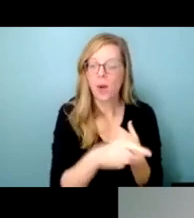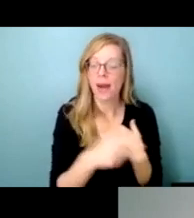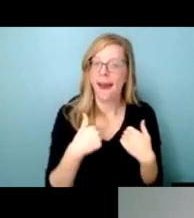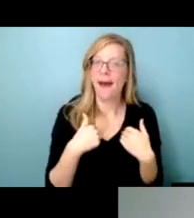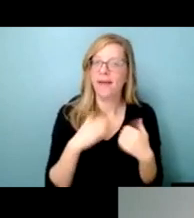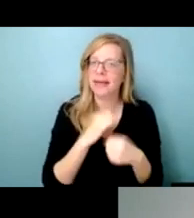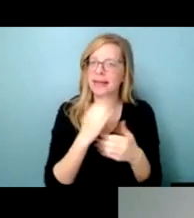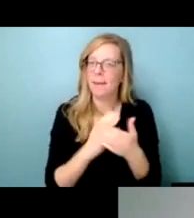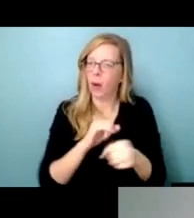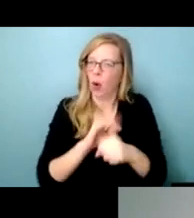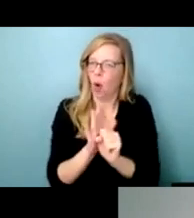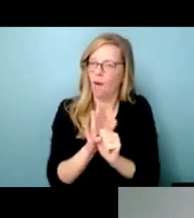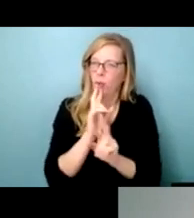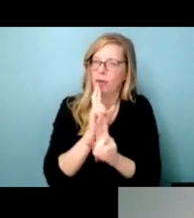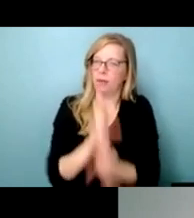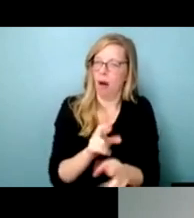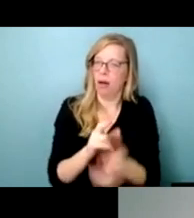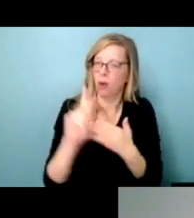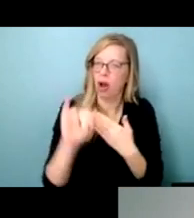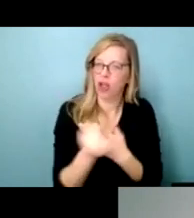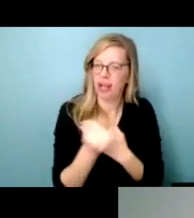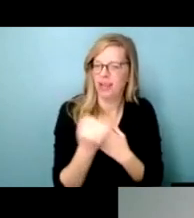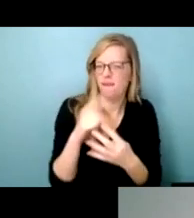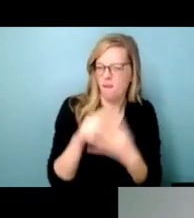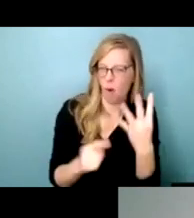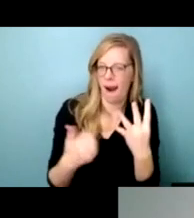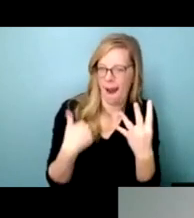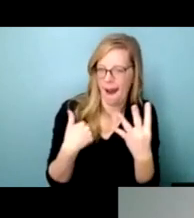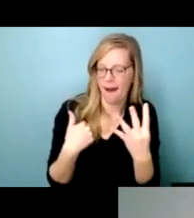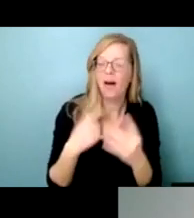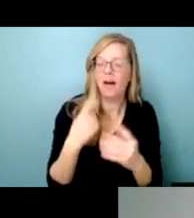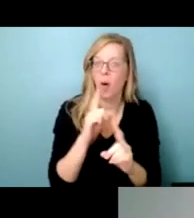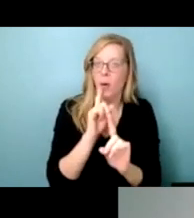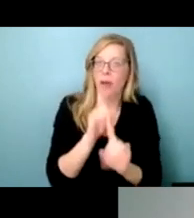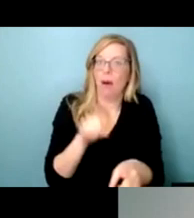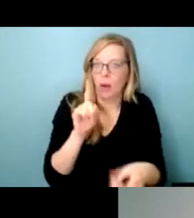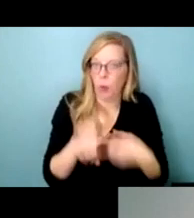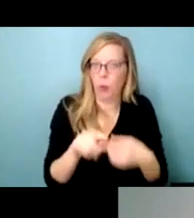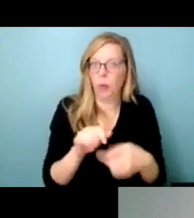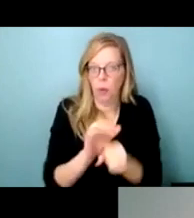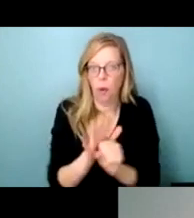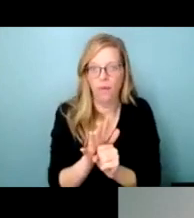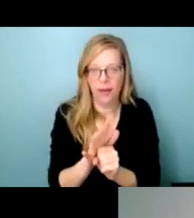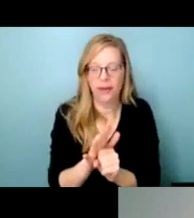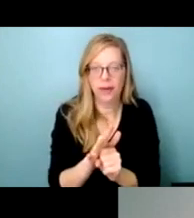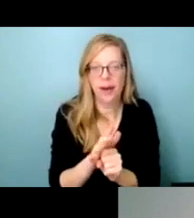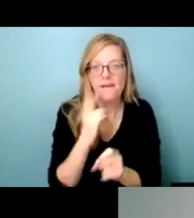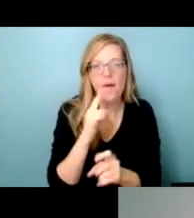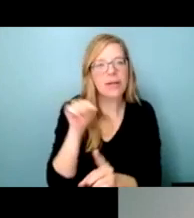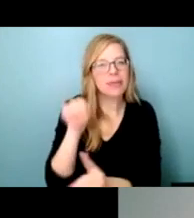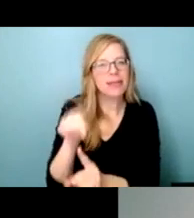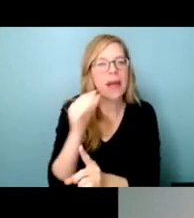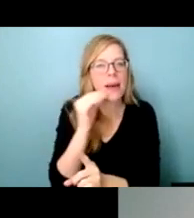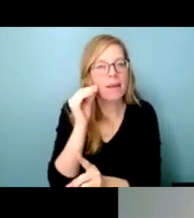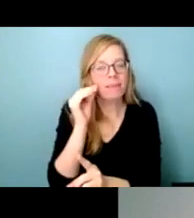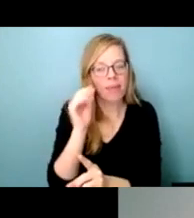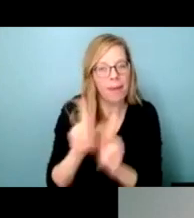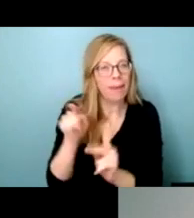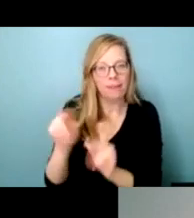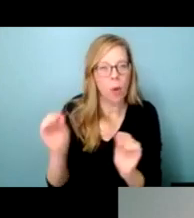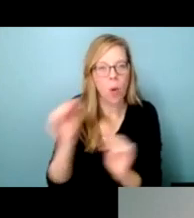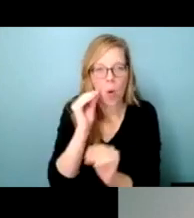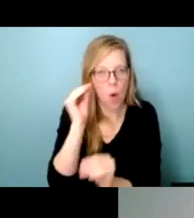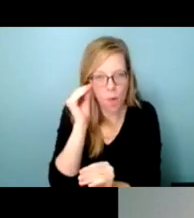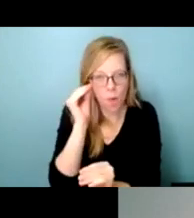four projects responding to COVID, particularly in the homeless population. And those